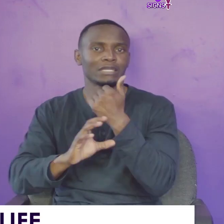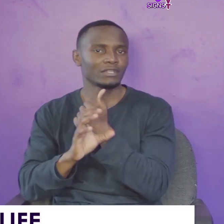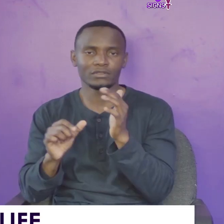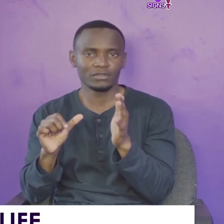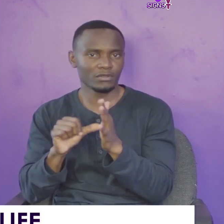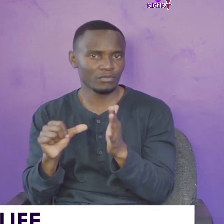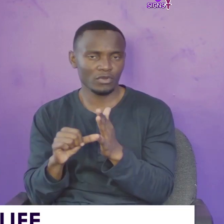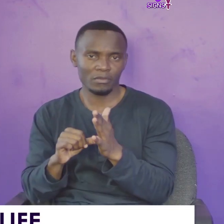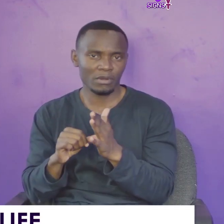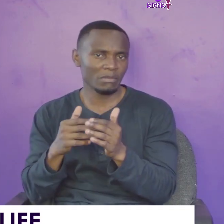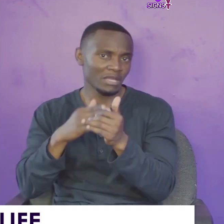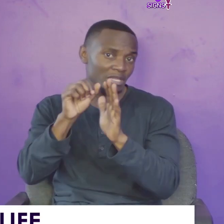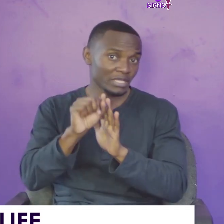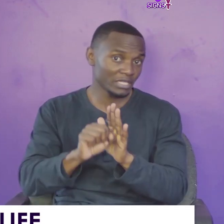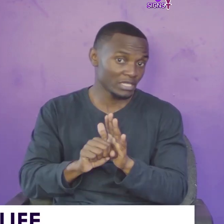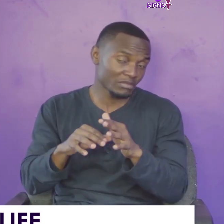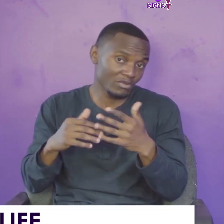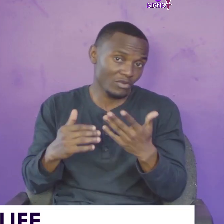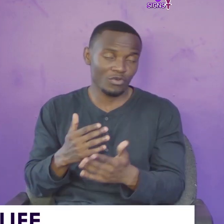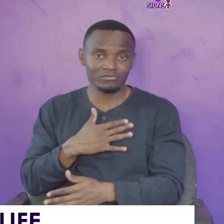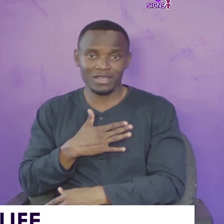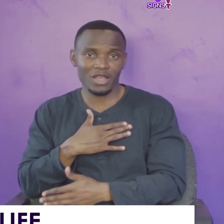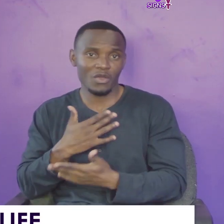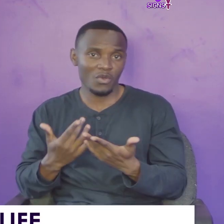our continent leadership?